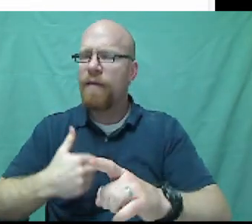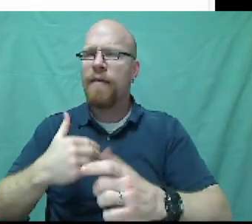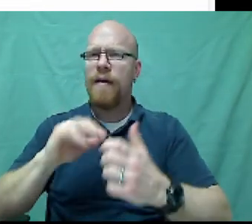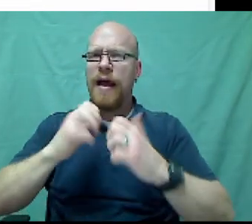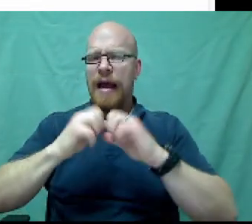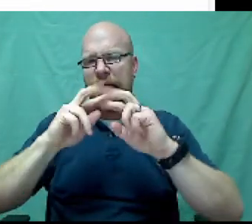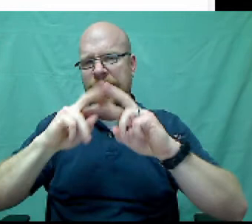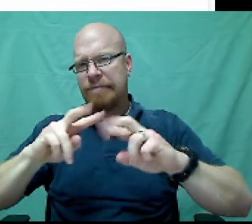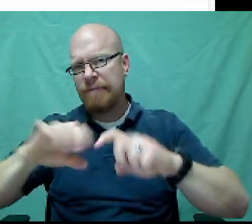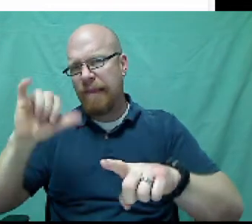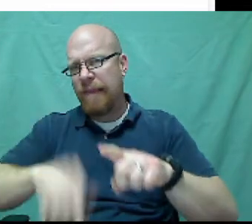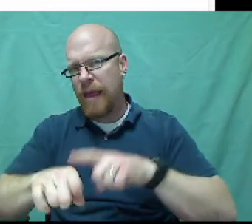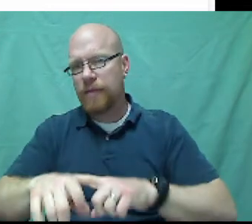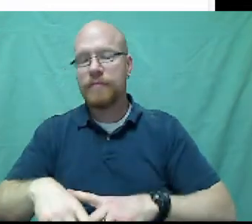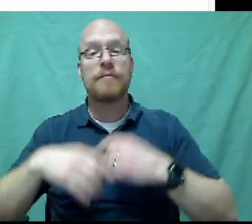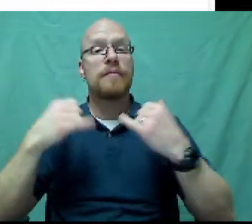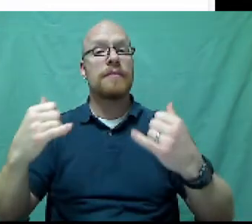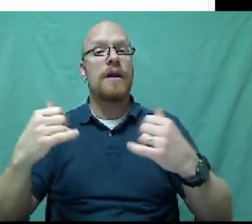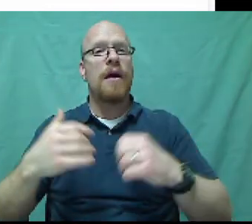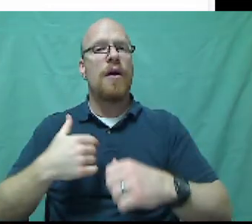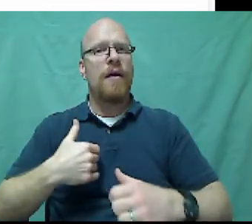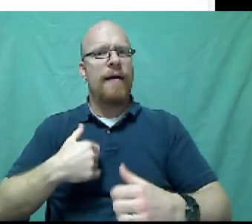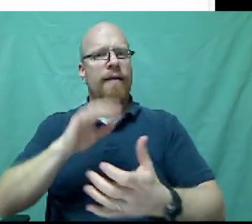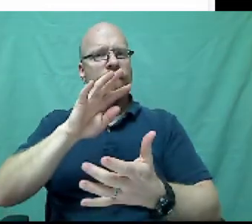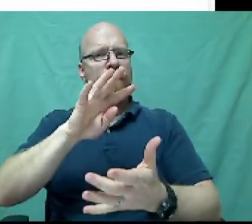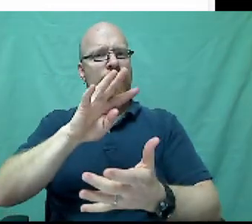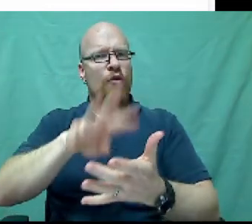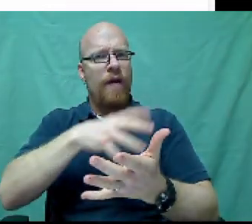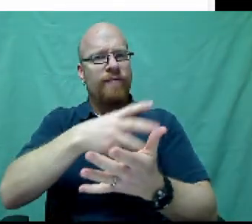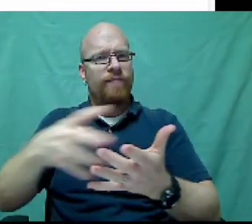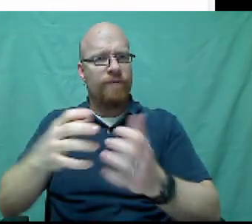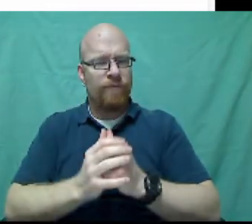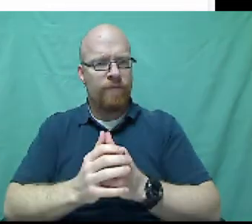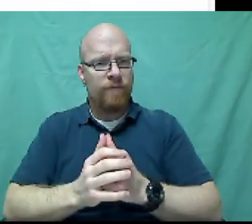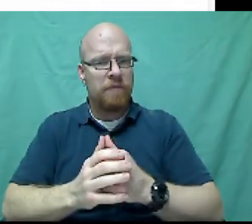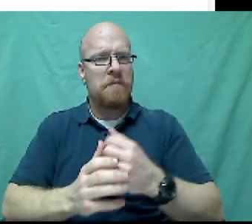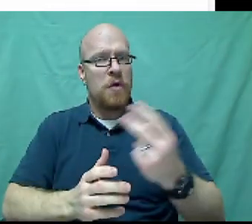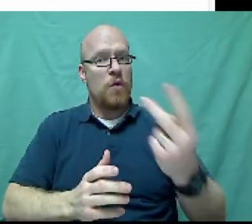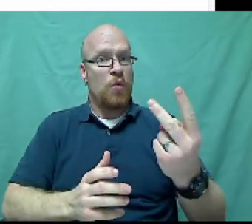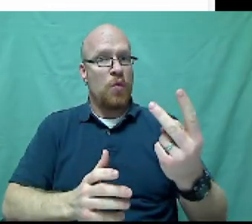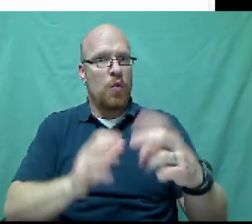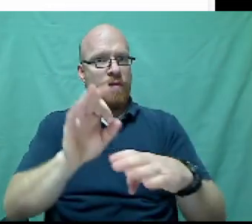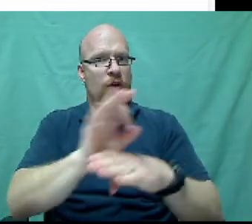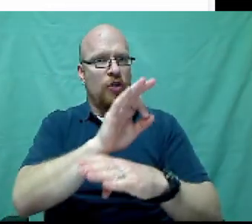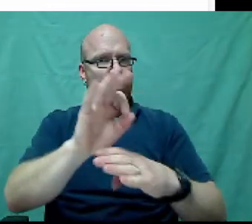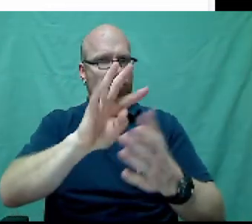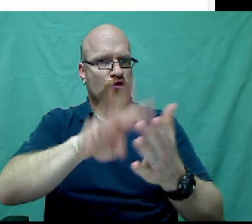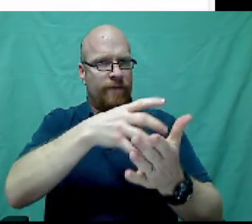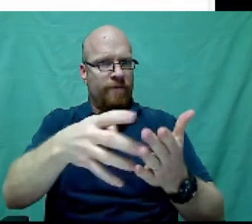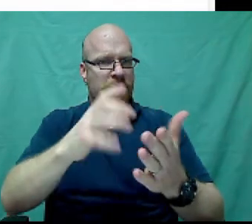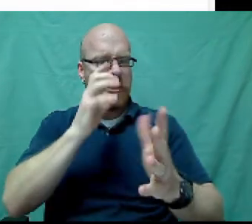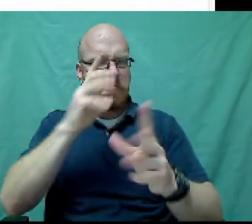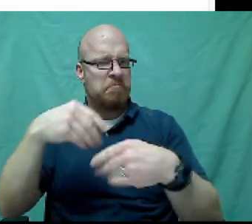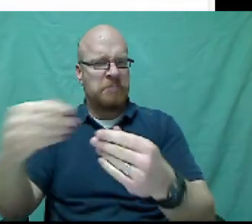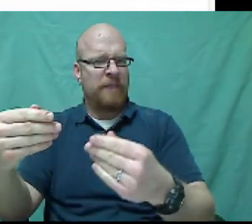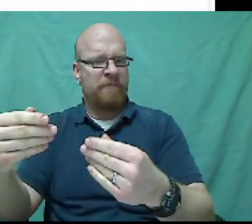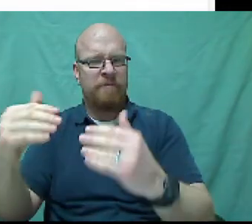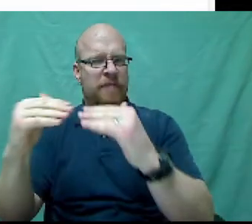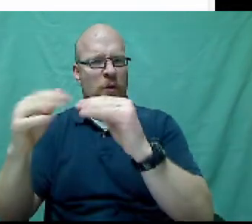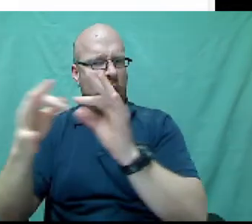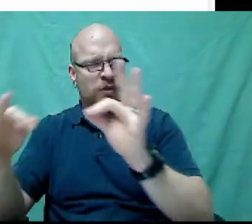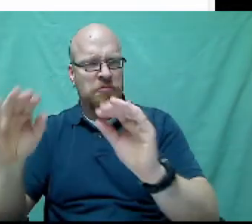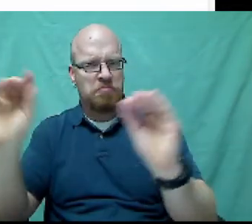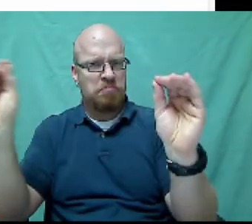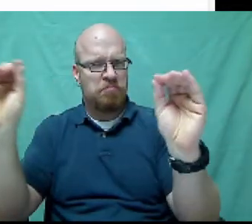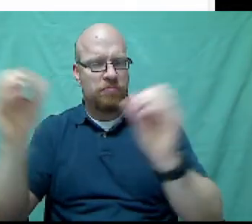function is, what it looks like, what the rules are for functions, and how to analyze them. Right now we have some graphs looking in front of